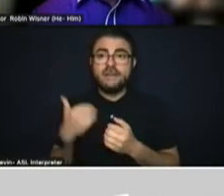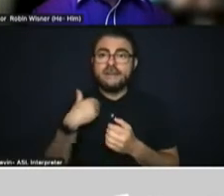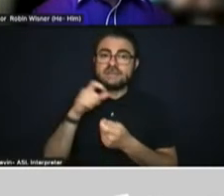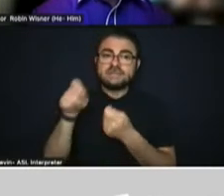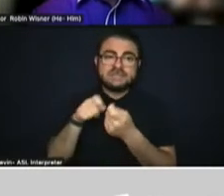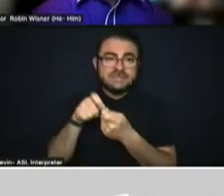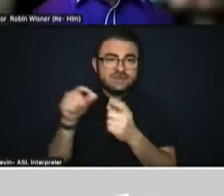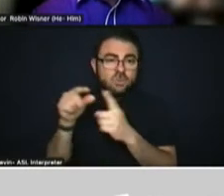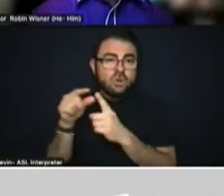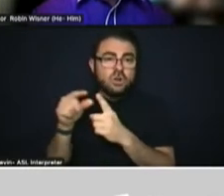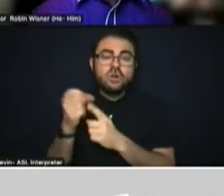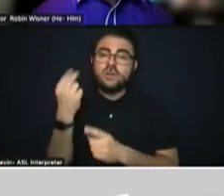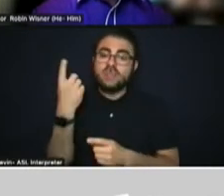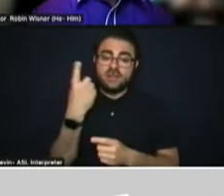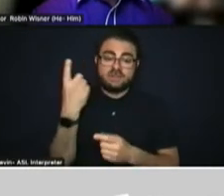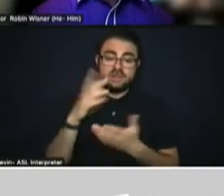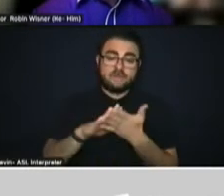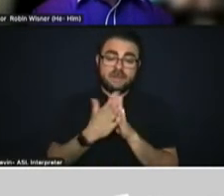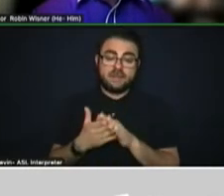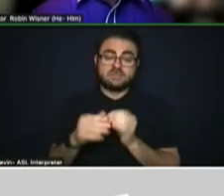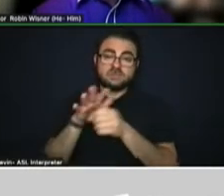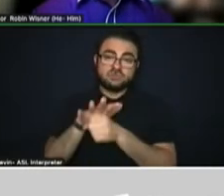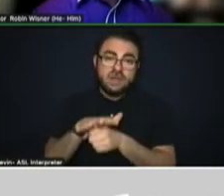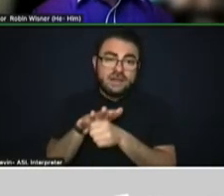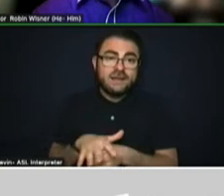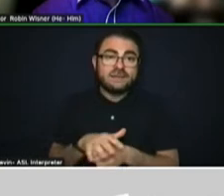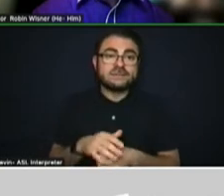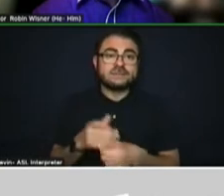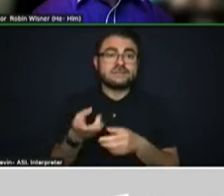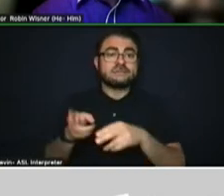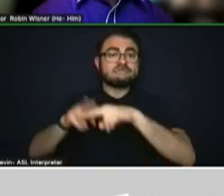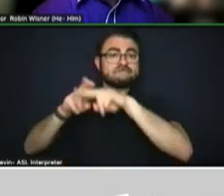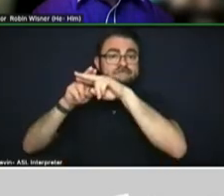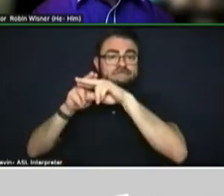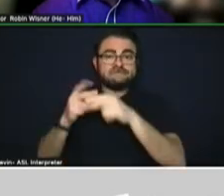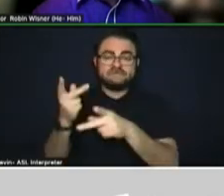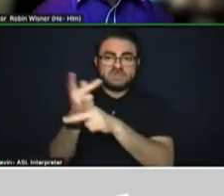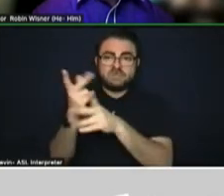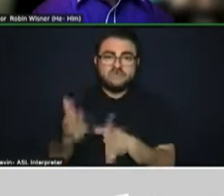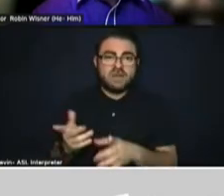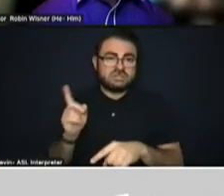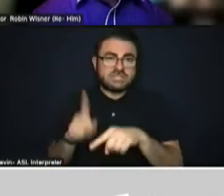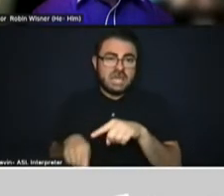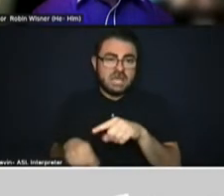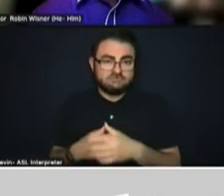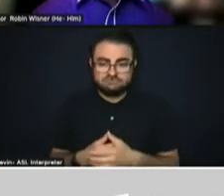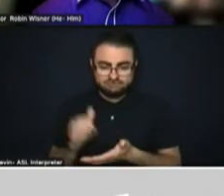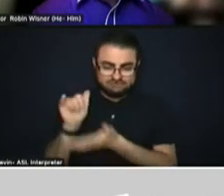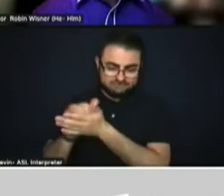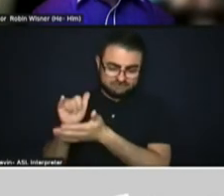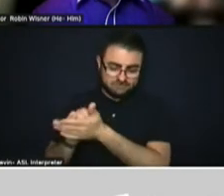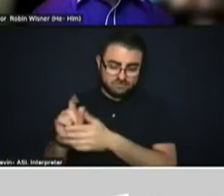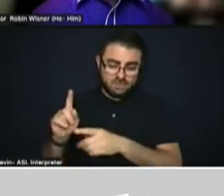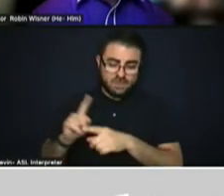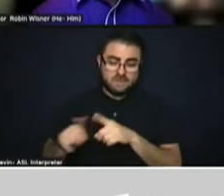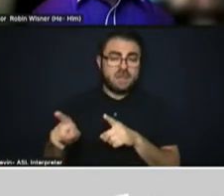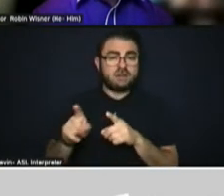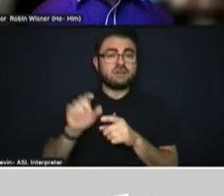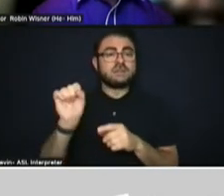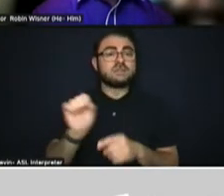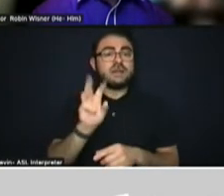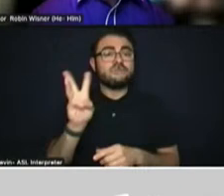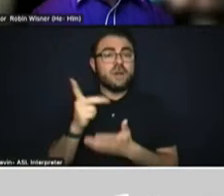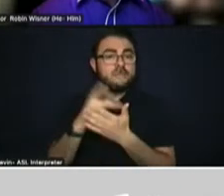and things get tense and escalate. Supervisors can't do that. These software programs can